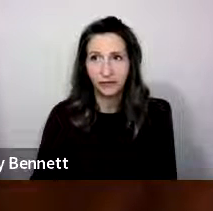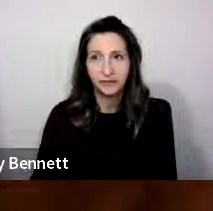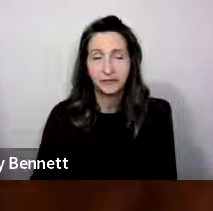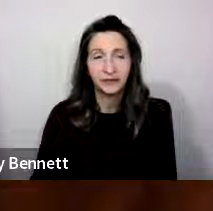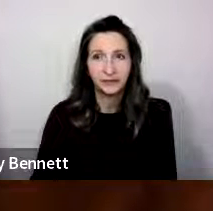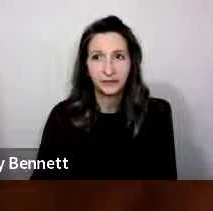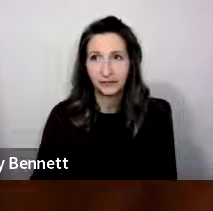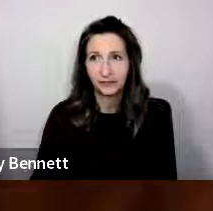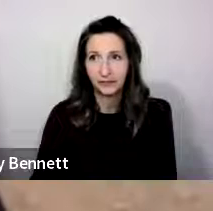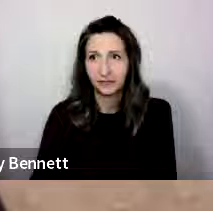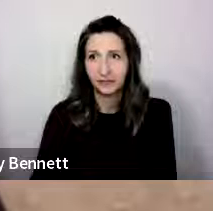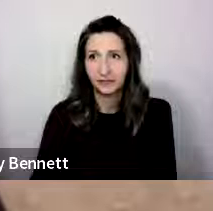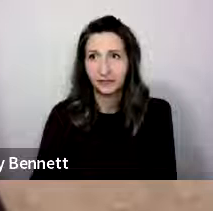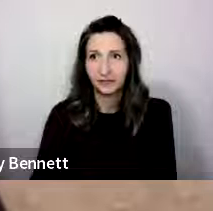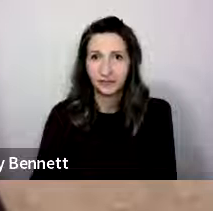Crown.